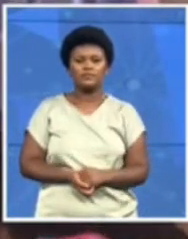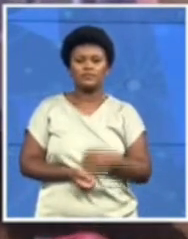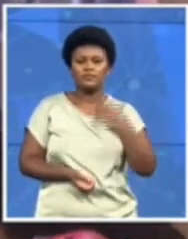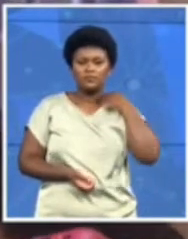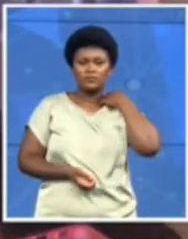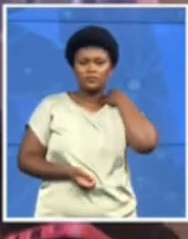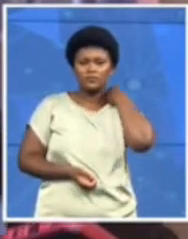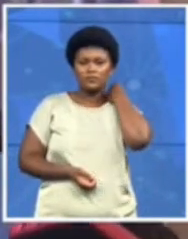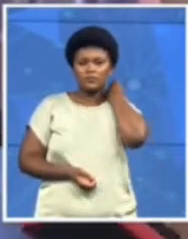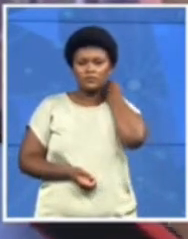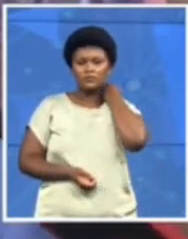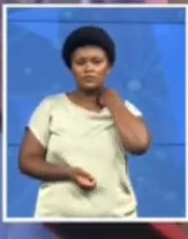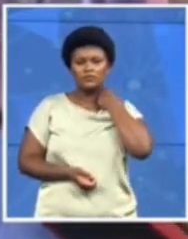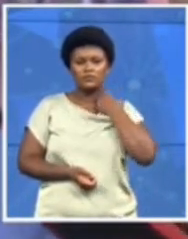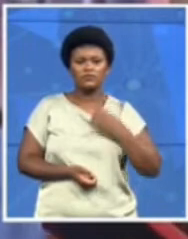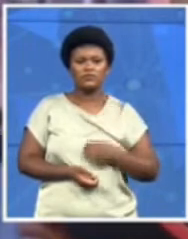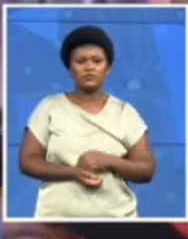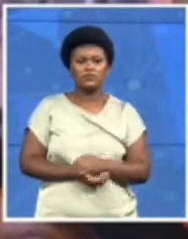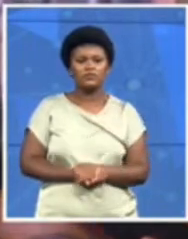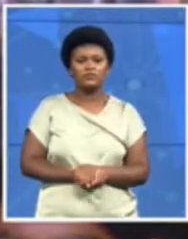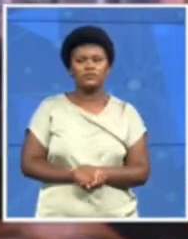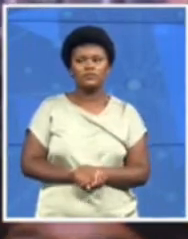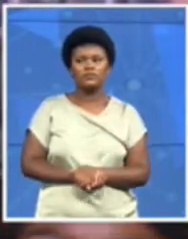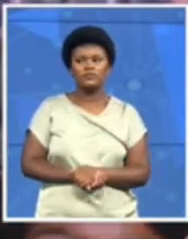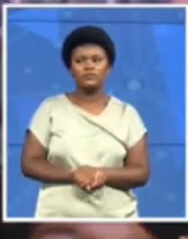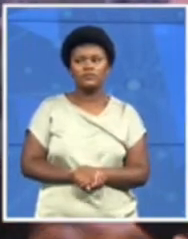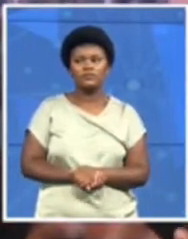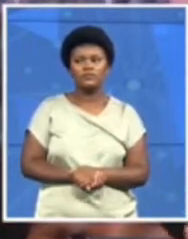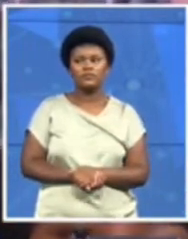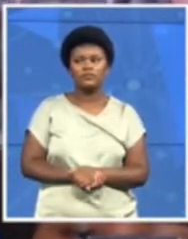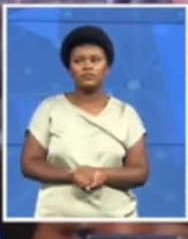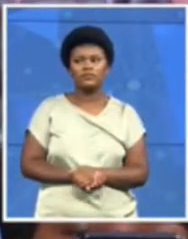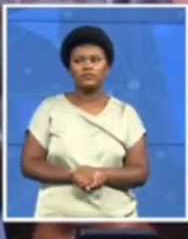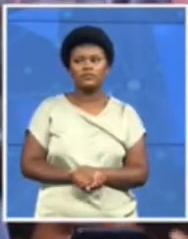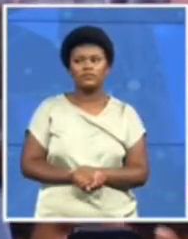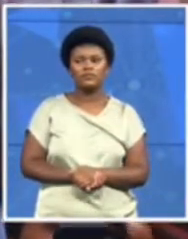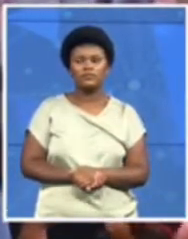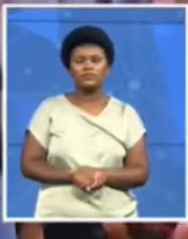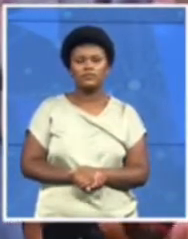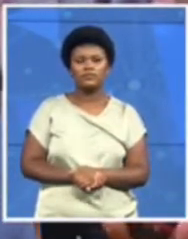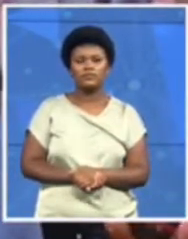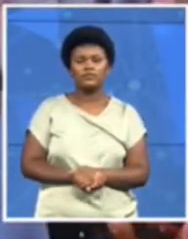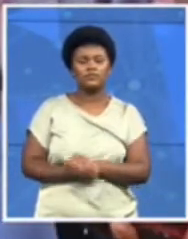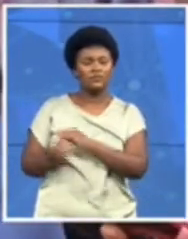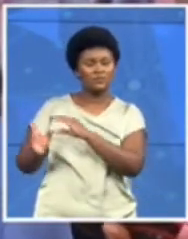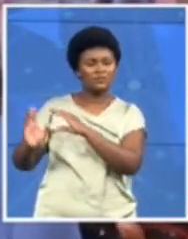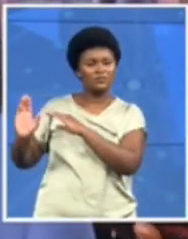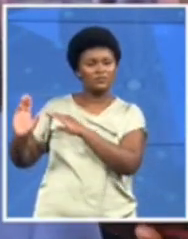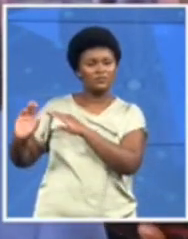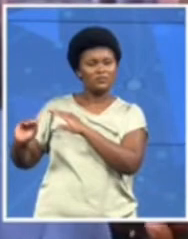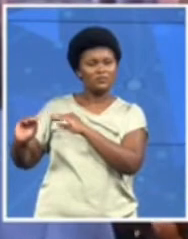clarify what it is? There was a failure to? Report to the police station. I asked him to the police station in the area where he